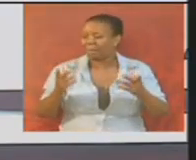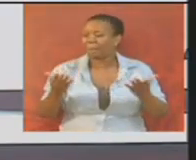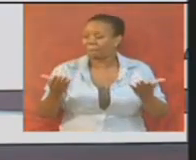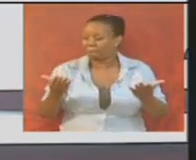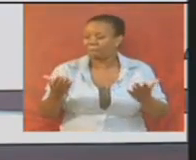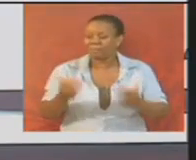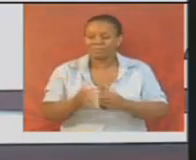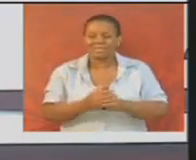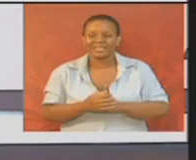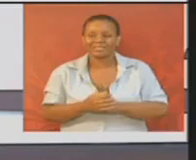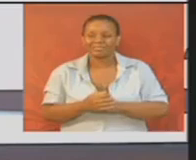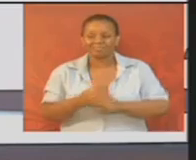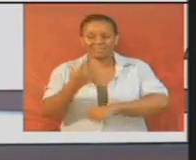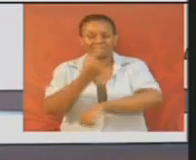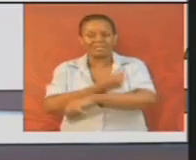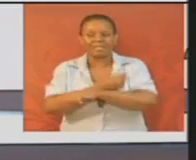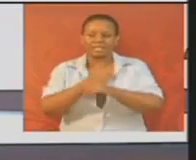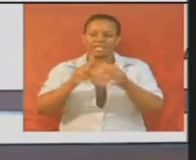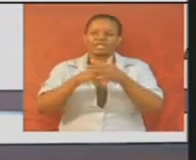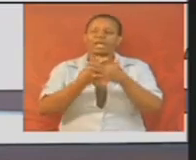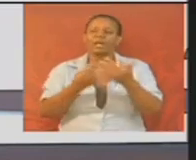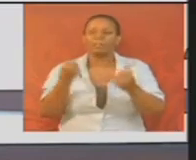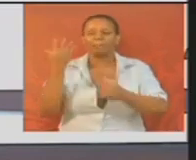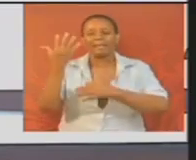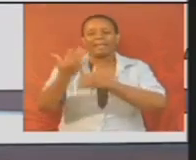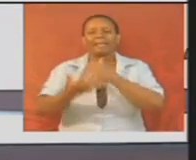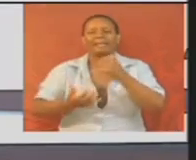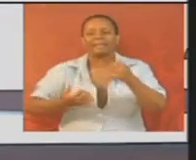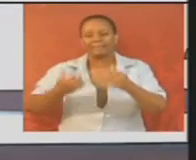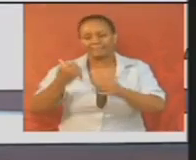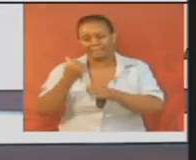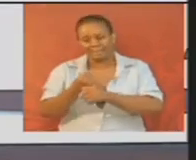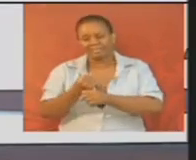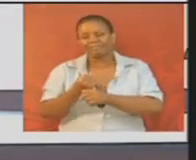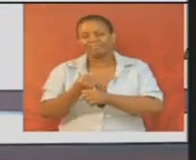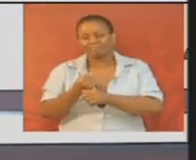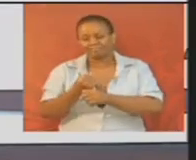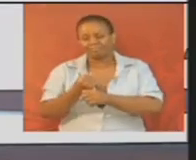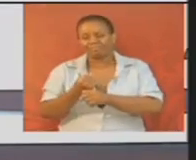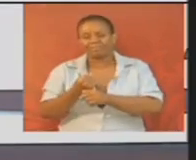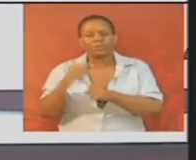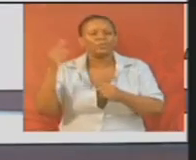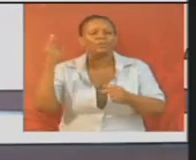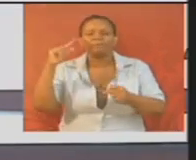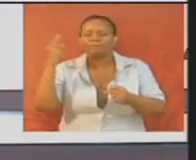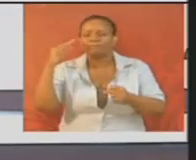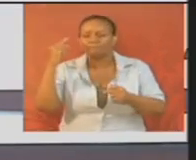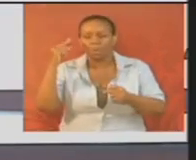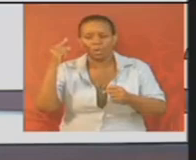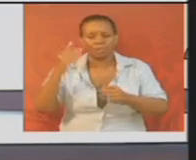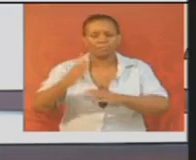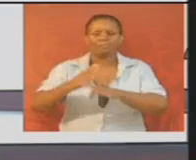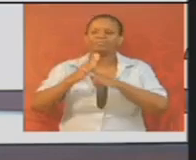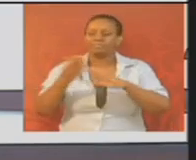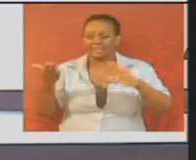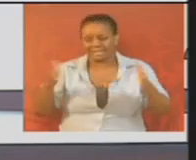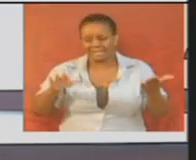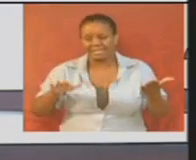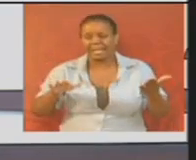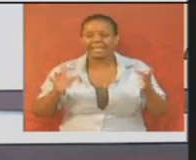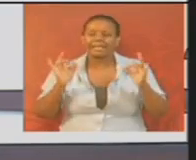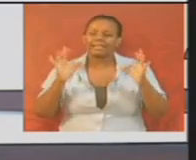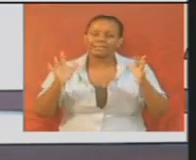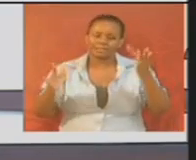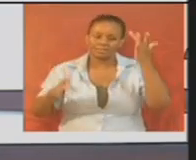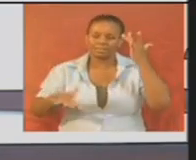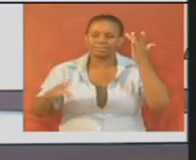and Tobago over many decades ago in the aid to combat death and severe illness from vaccine-preventable